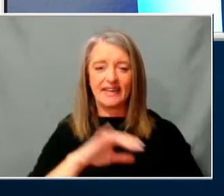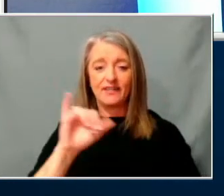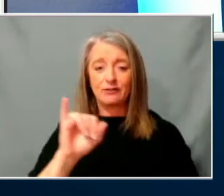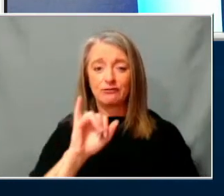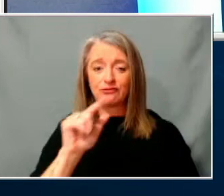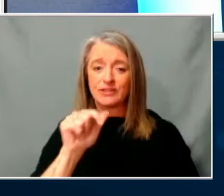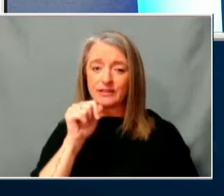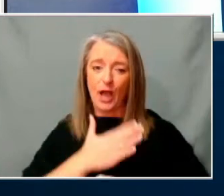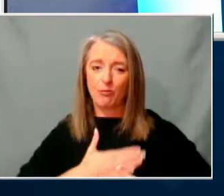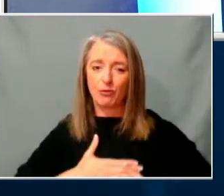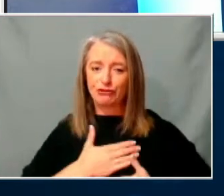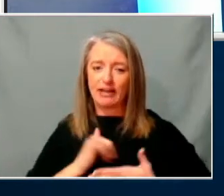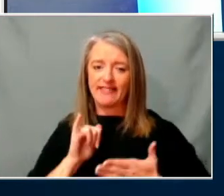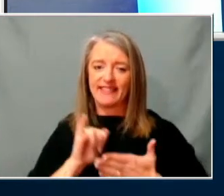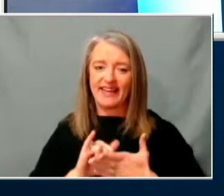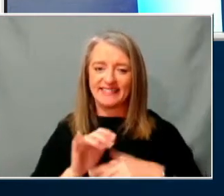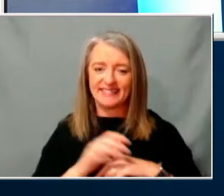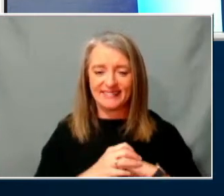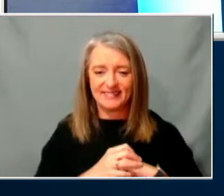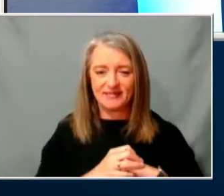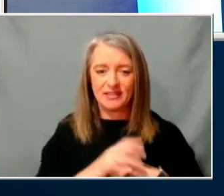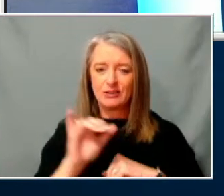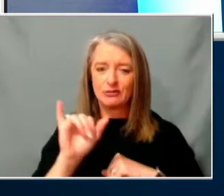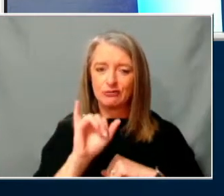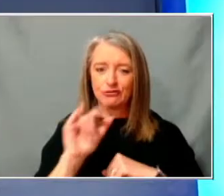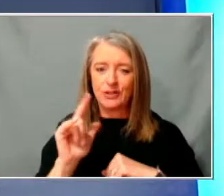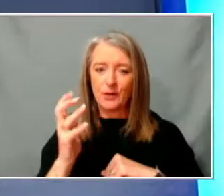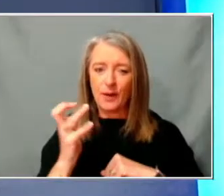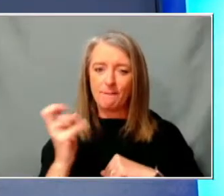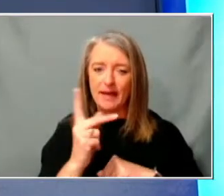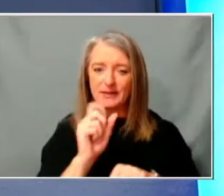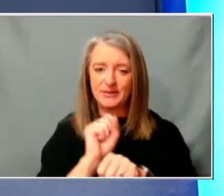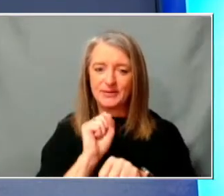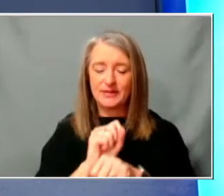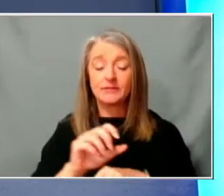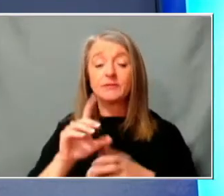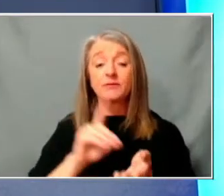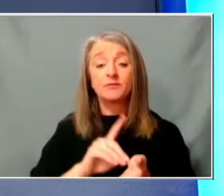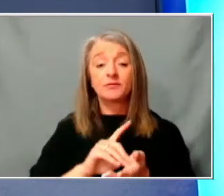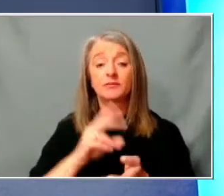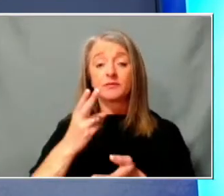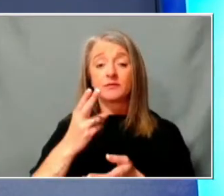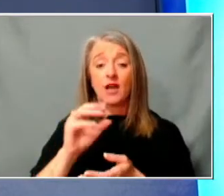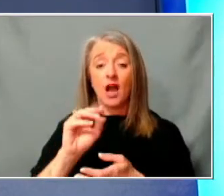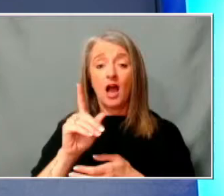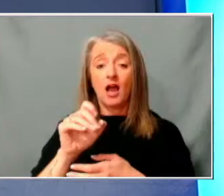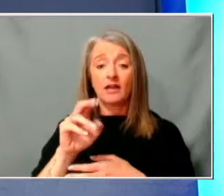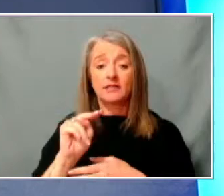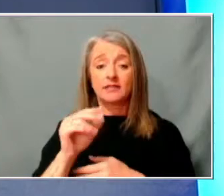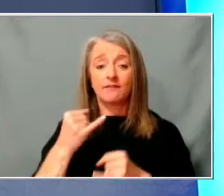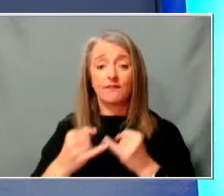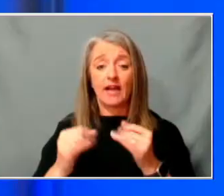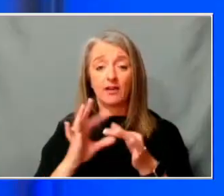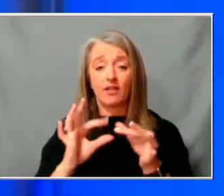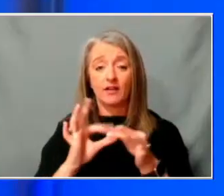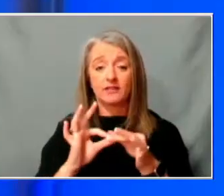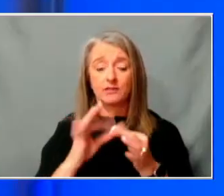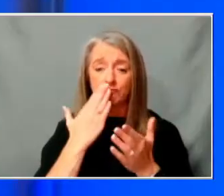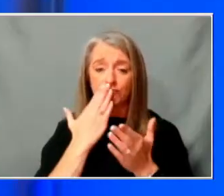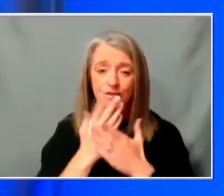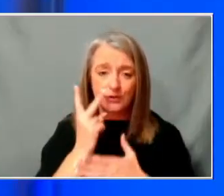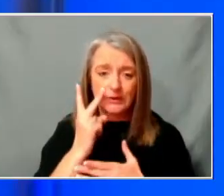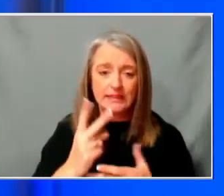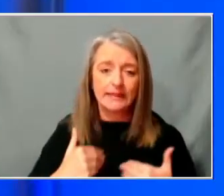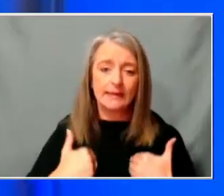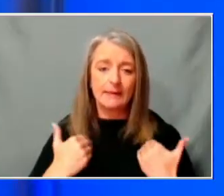so gorgeous but I out think there, right? Jill's going to want her back to do some work here. Dr. Hawkinson, what are your final thoughts? Again, it's always good to see young people out